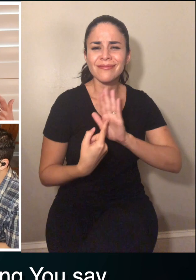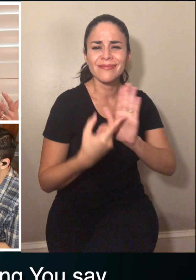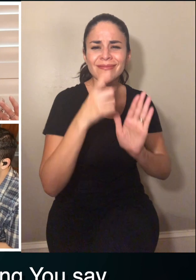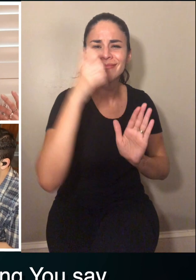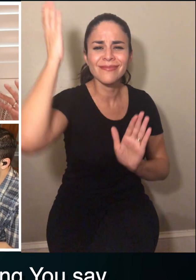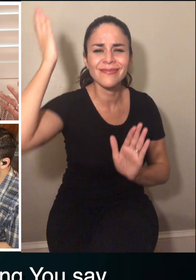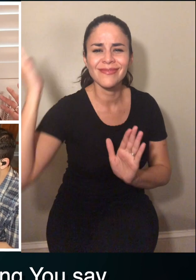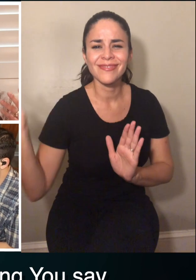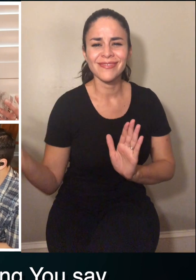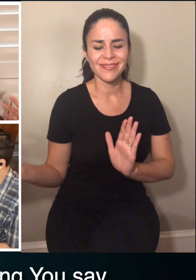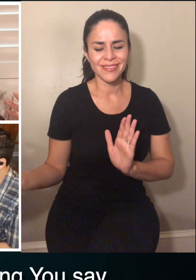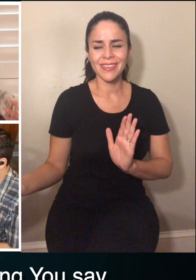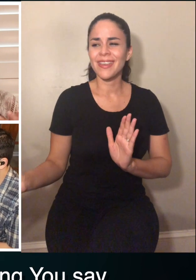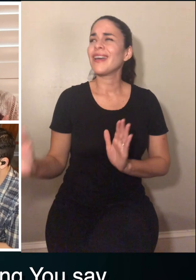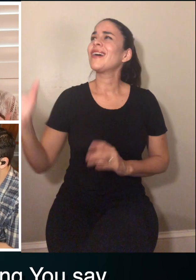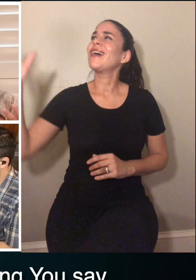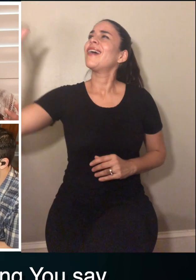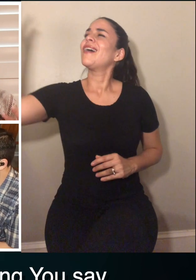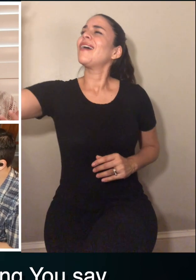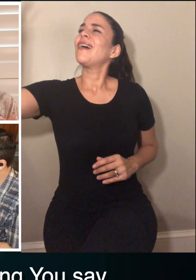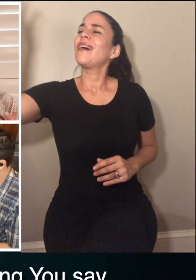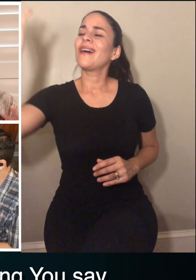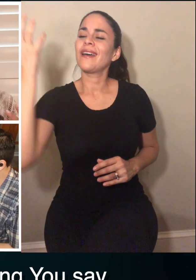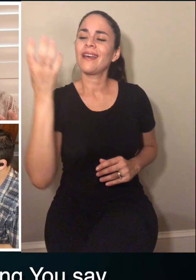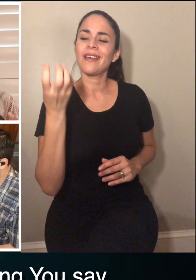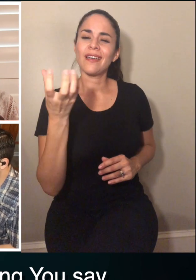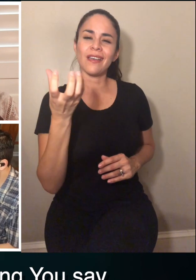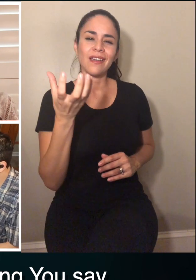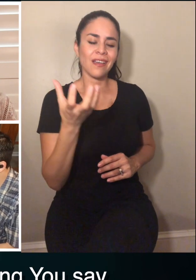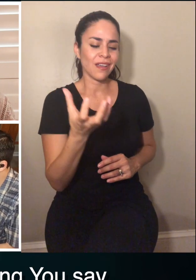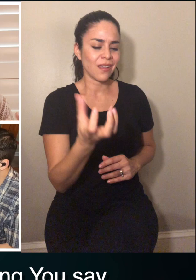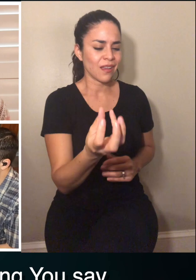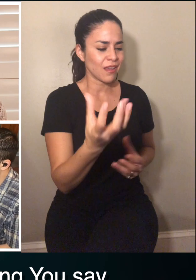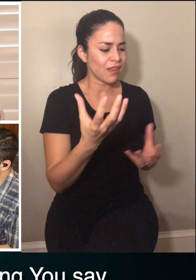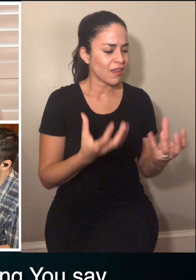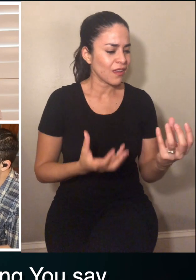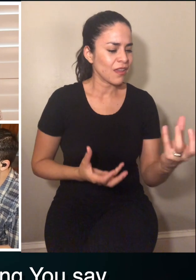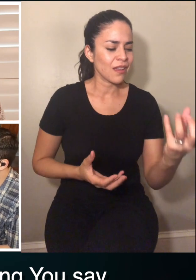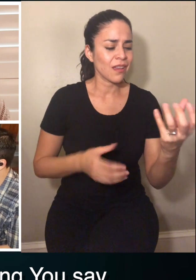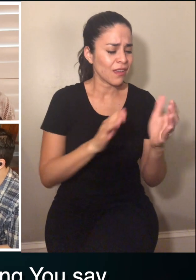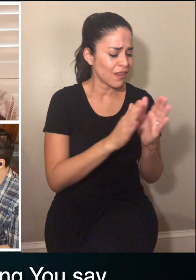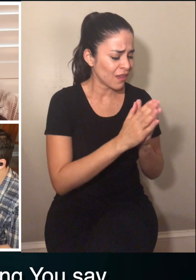I can see your heart in everything you say.